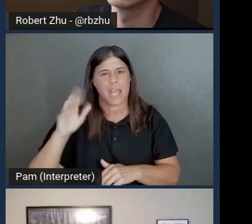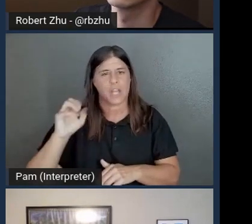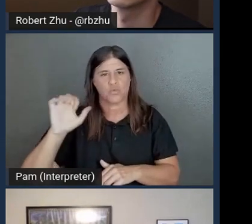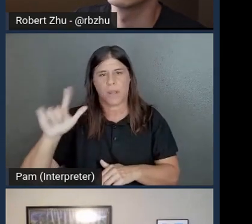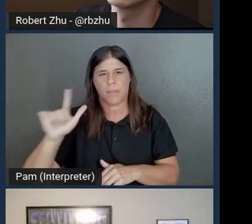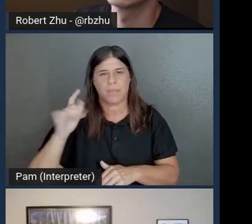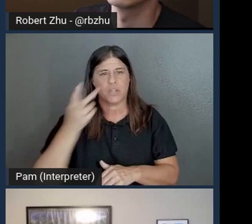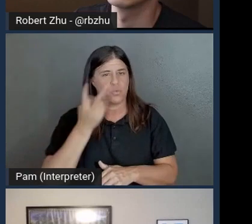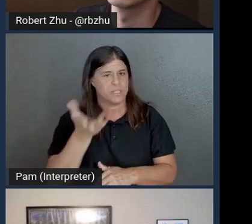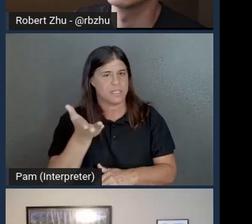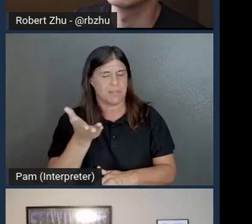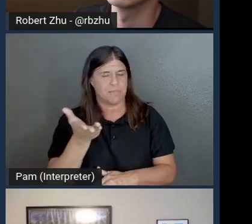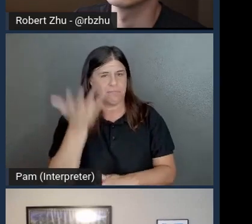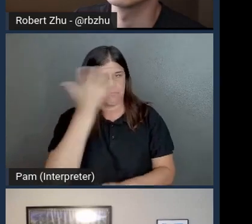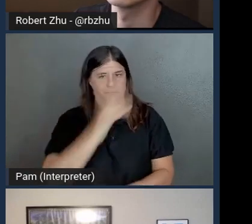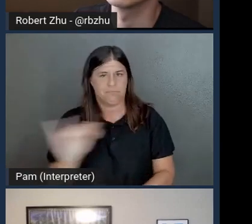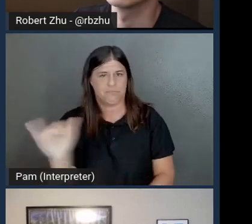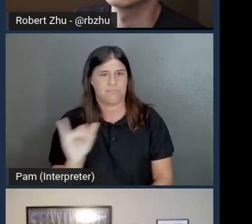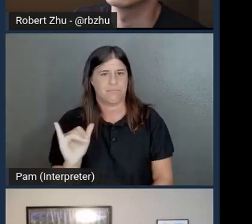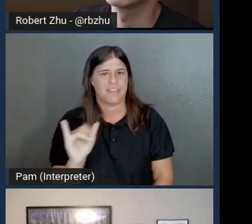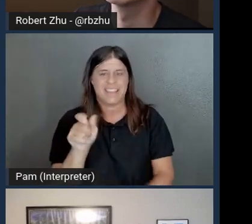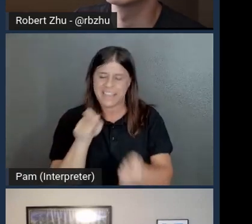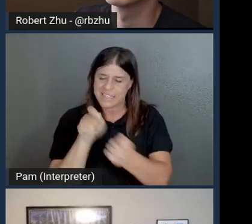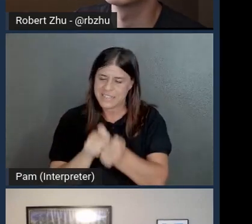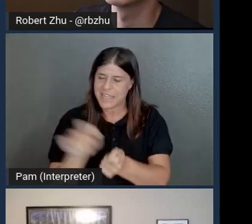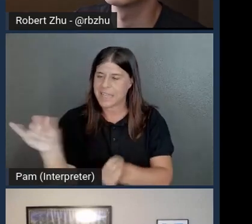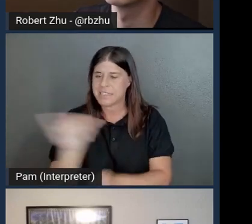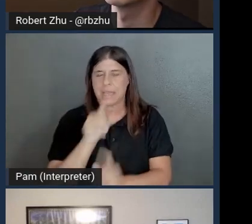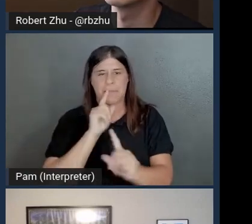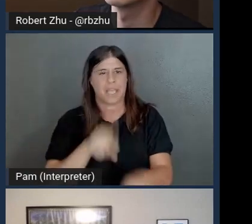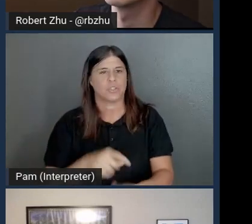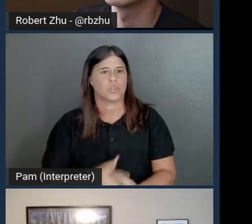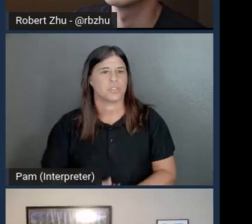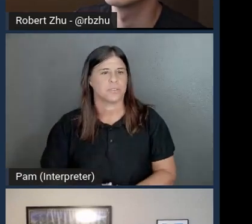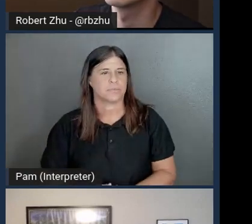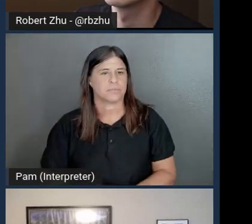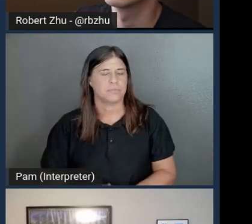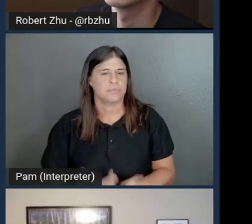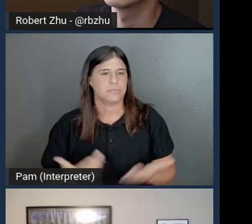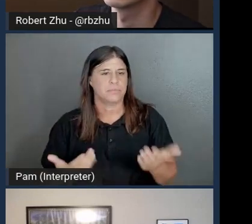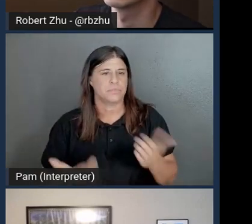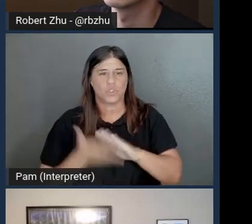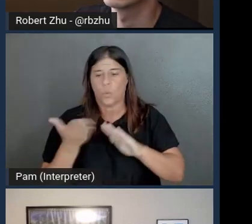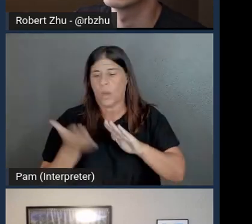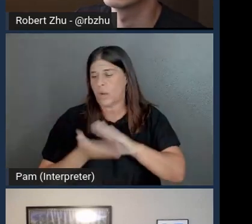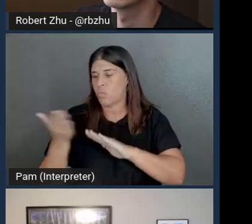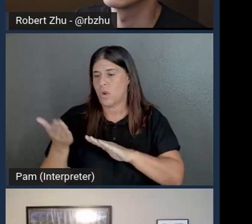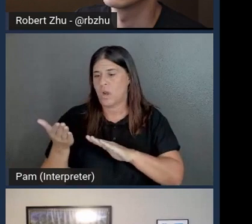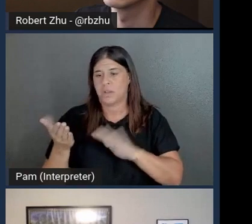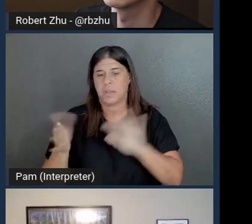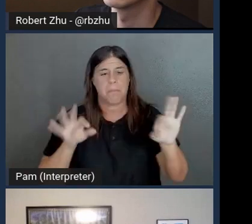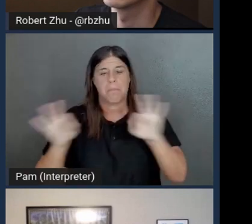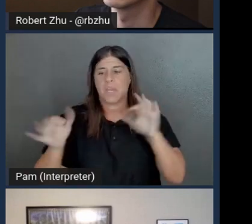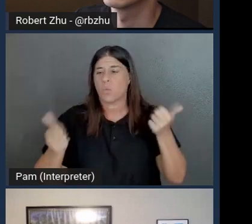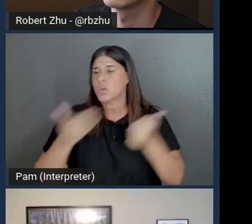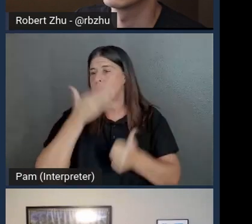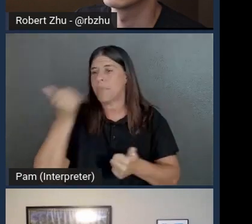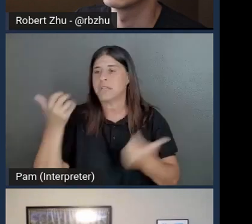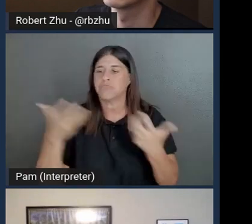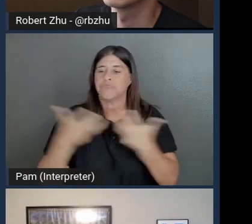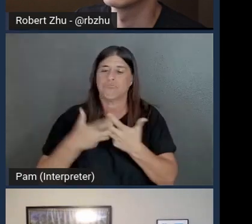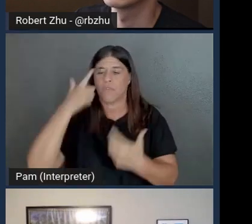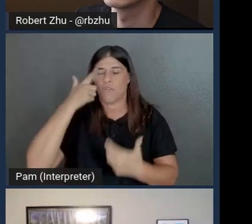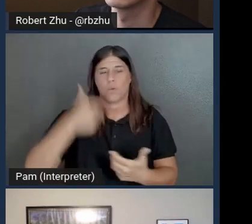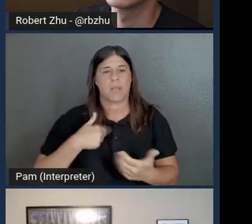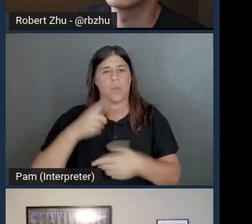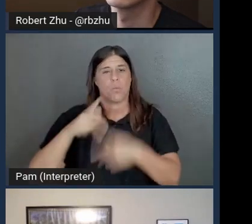as you'll see from the data, the exact same answers. So I'm able to basically run these things, choose the one that's best fits the